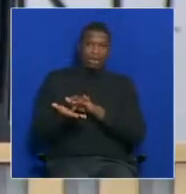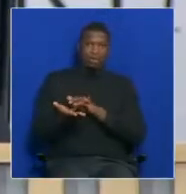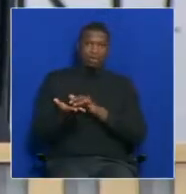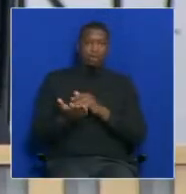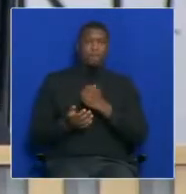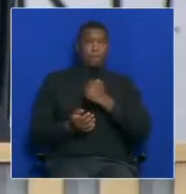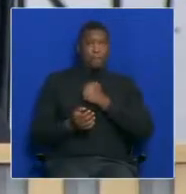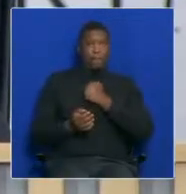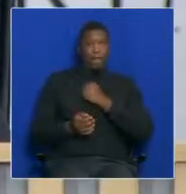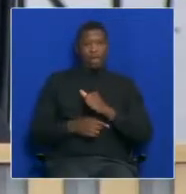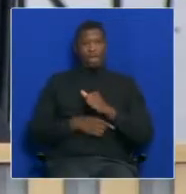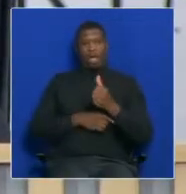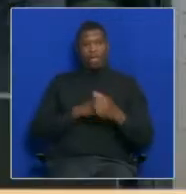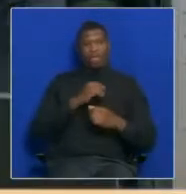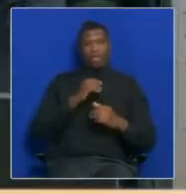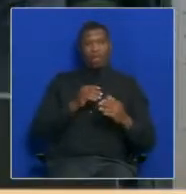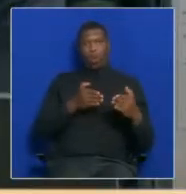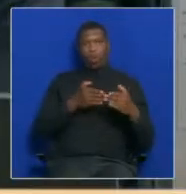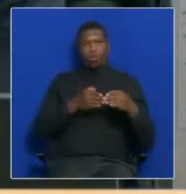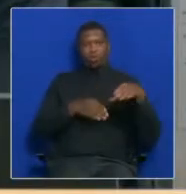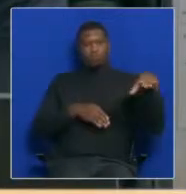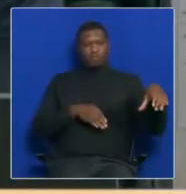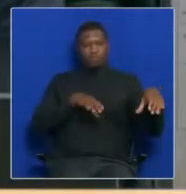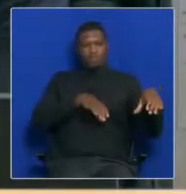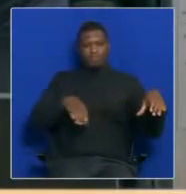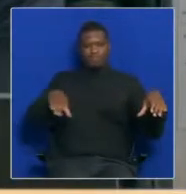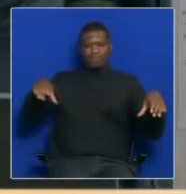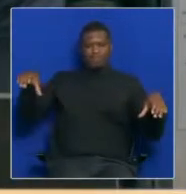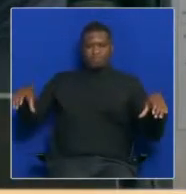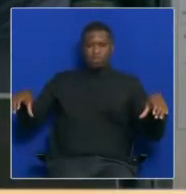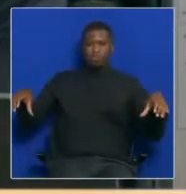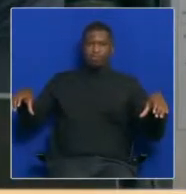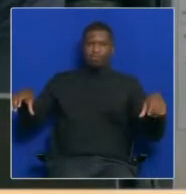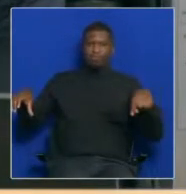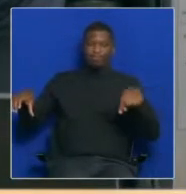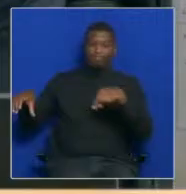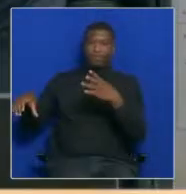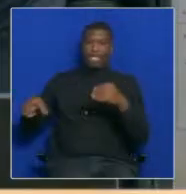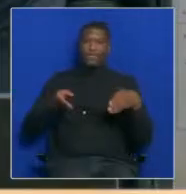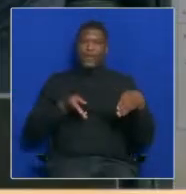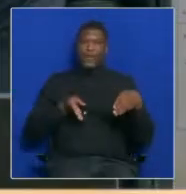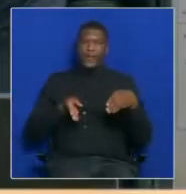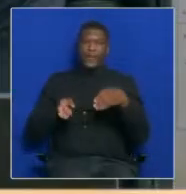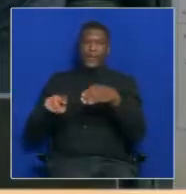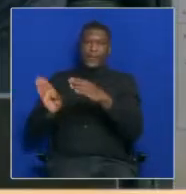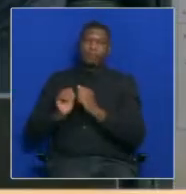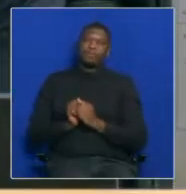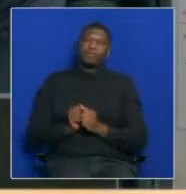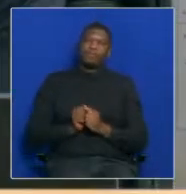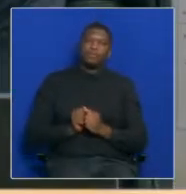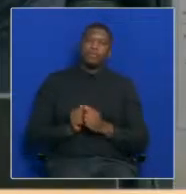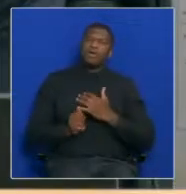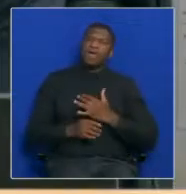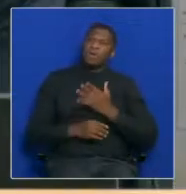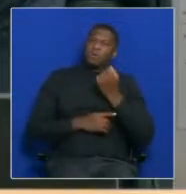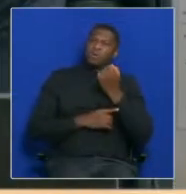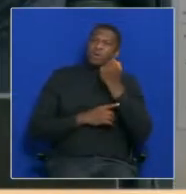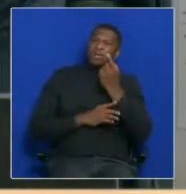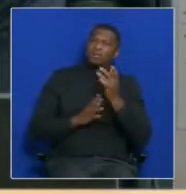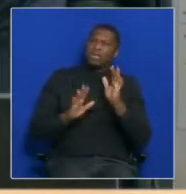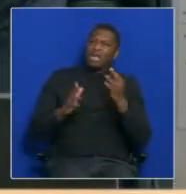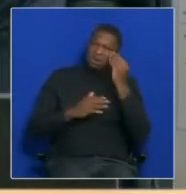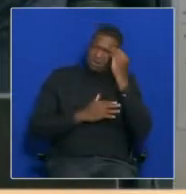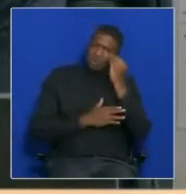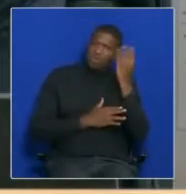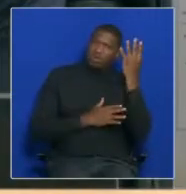end of the passage. Okay. I just wanted to understand the forgetting. Yeah. For example, if you are right next door to each other,